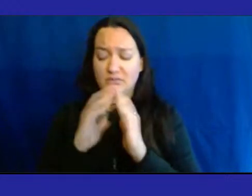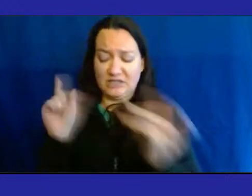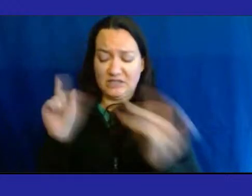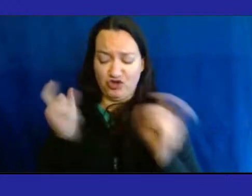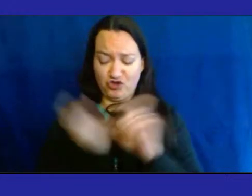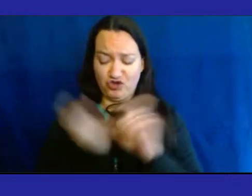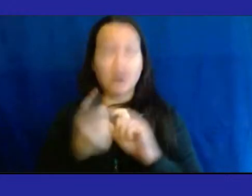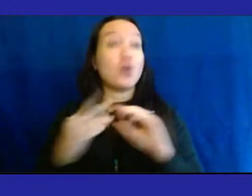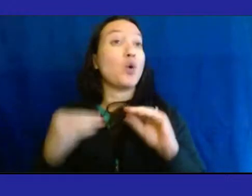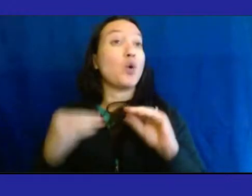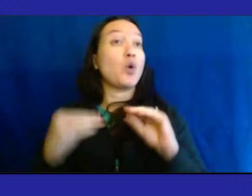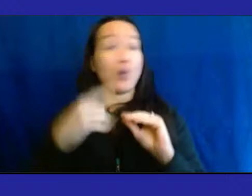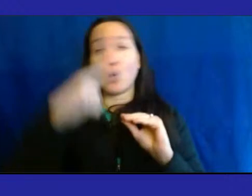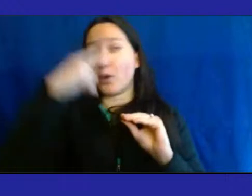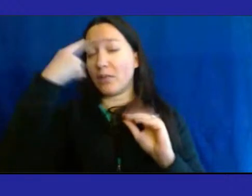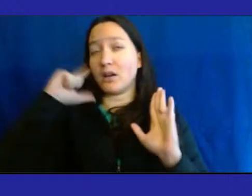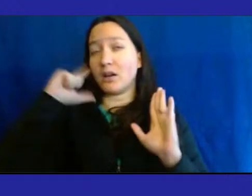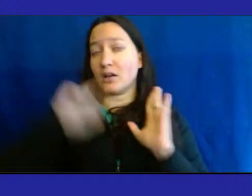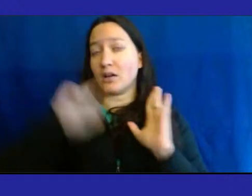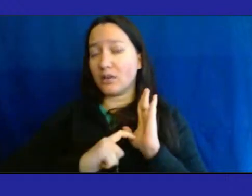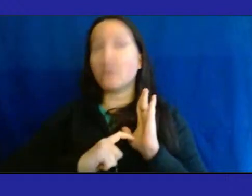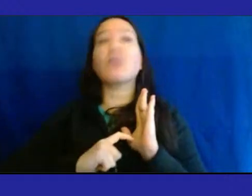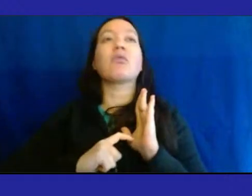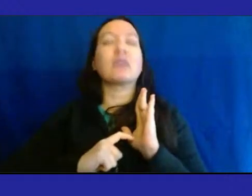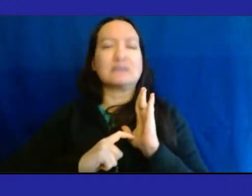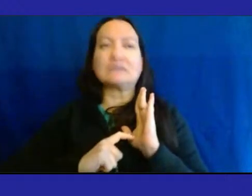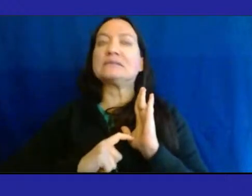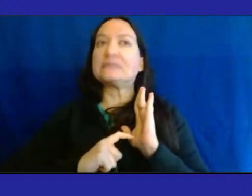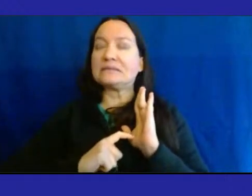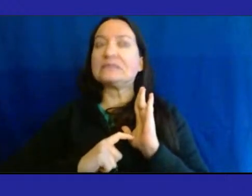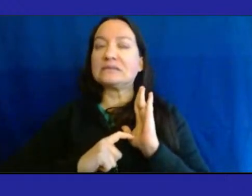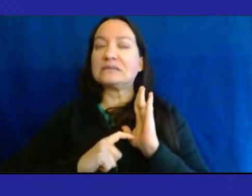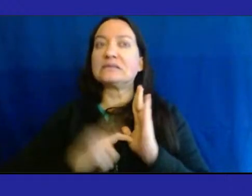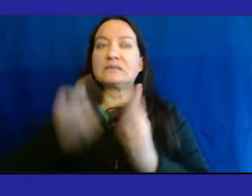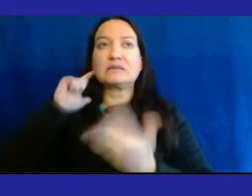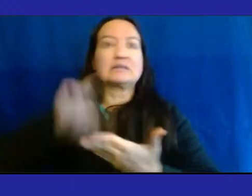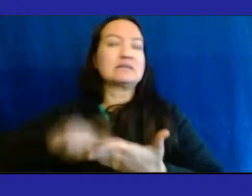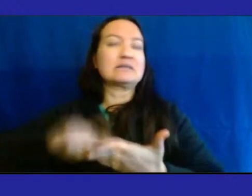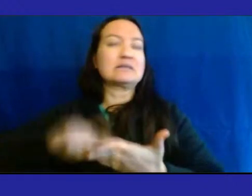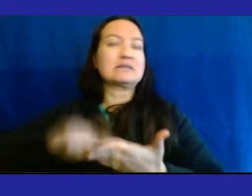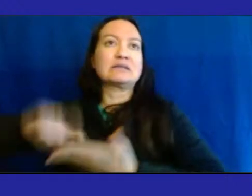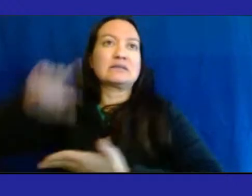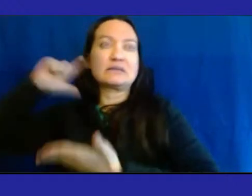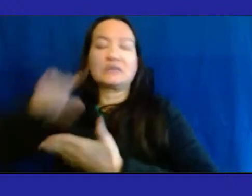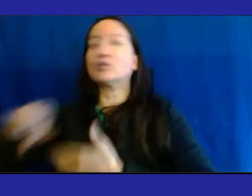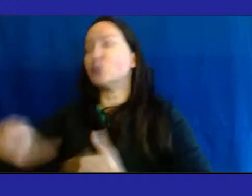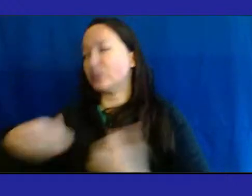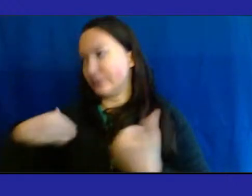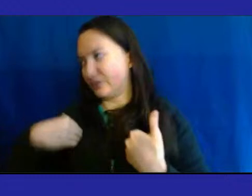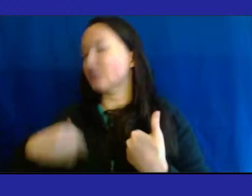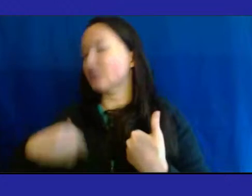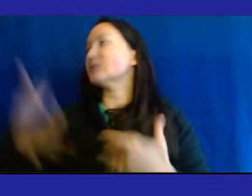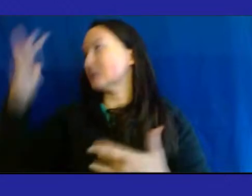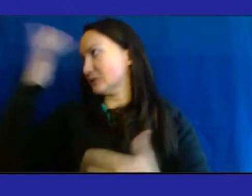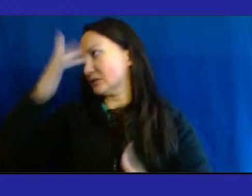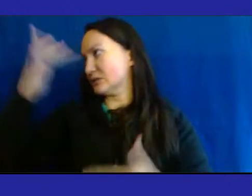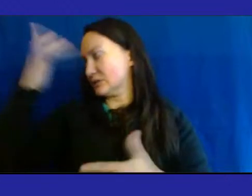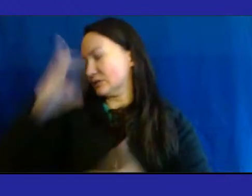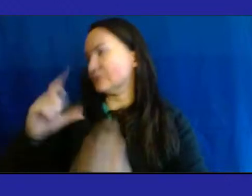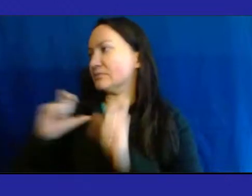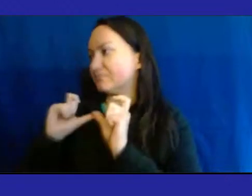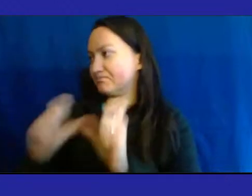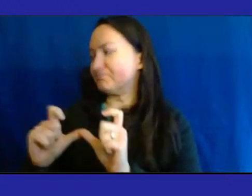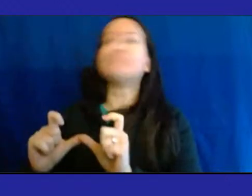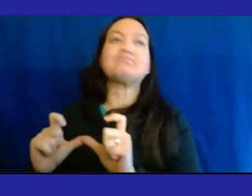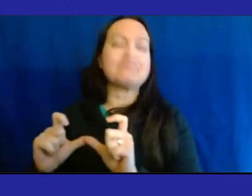Black patients were identified as having chronic kidney disease. Next slide, please. So the next